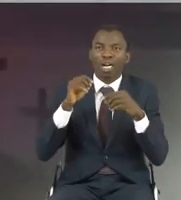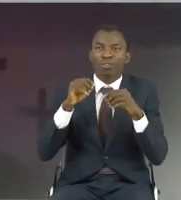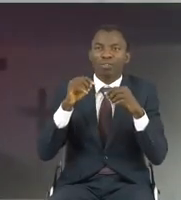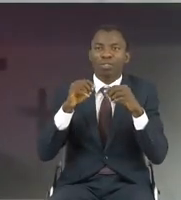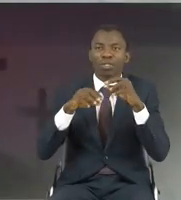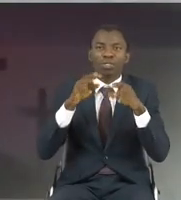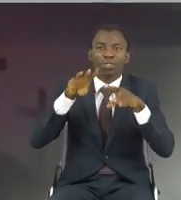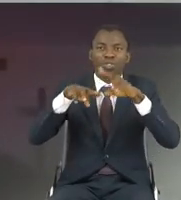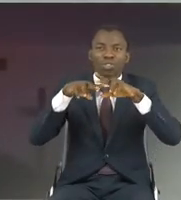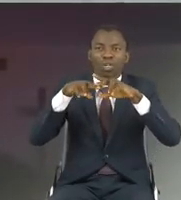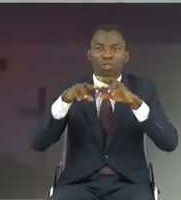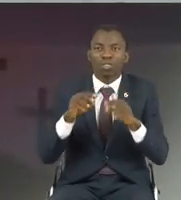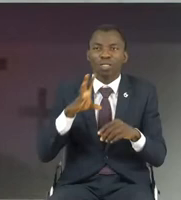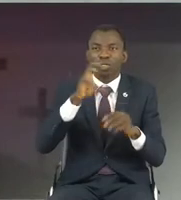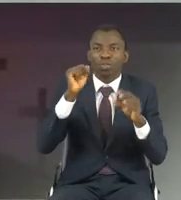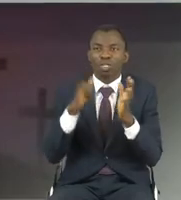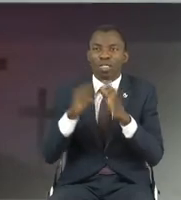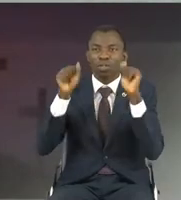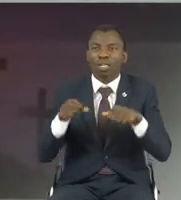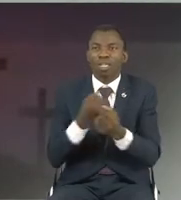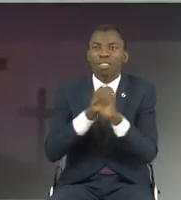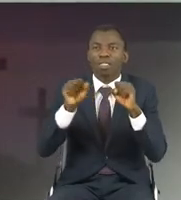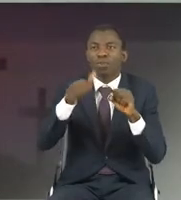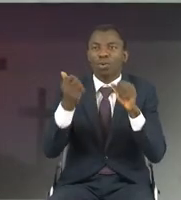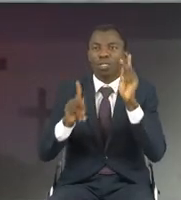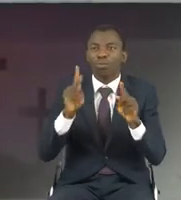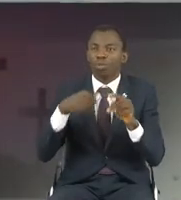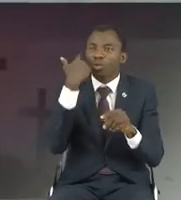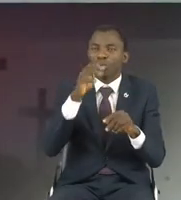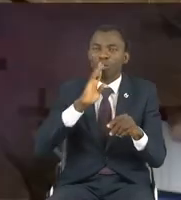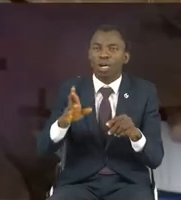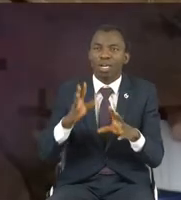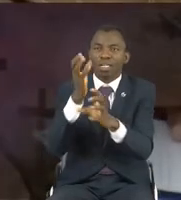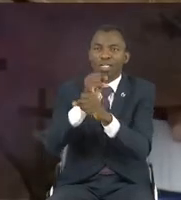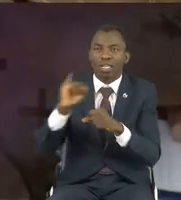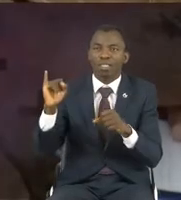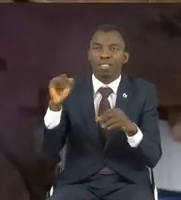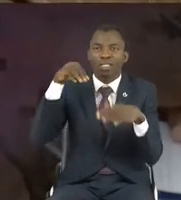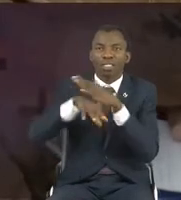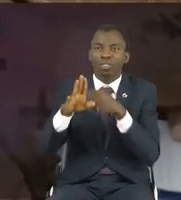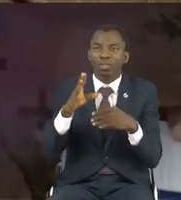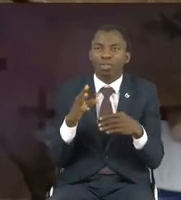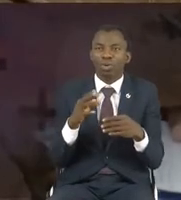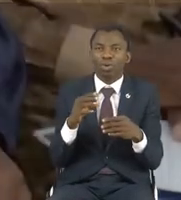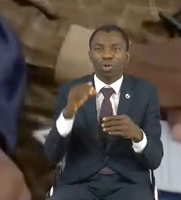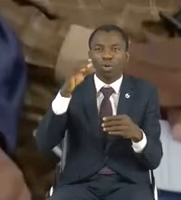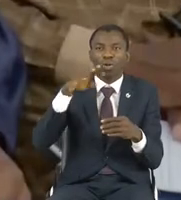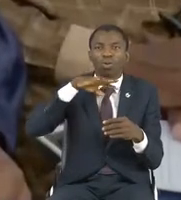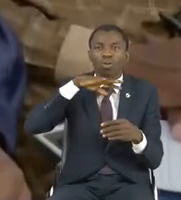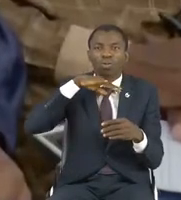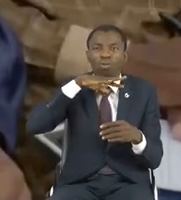can save other people who are getting into corruption. He has saved you